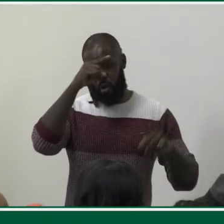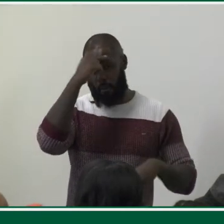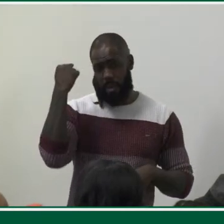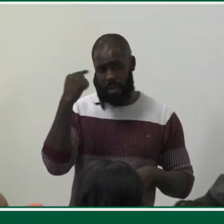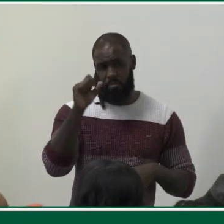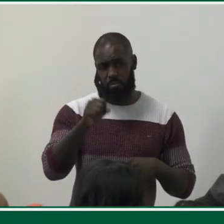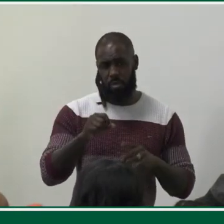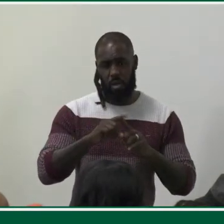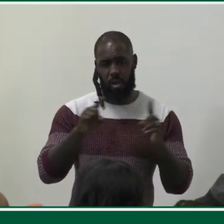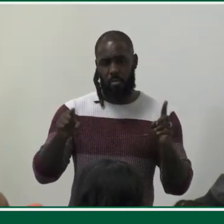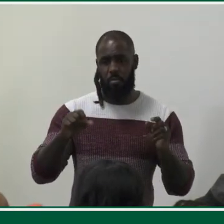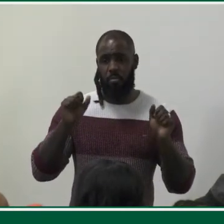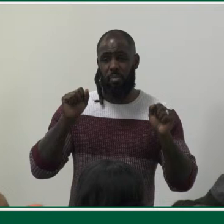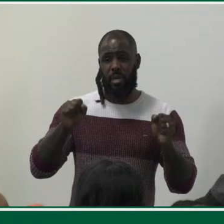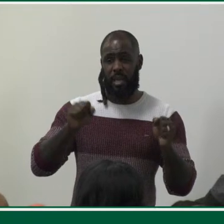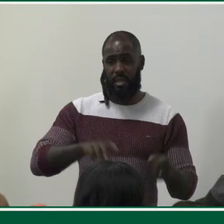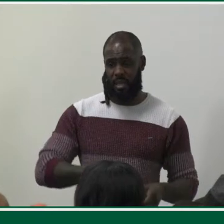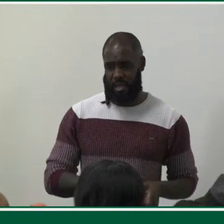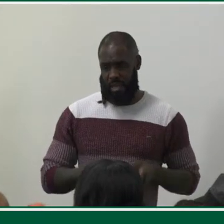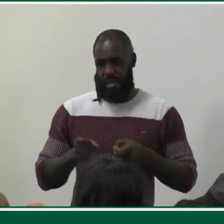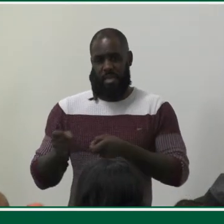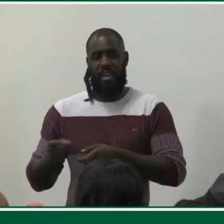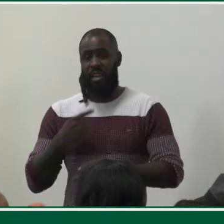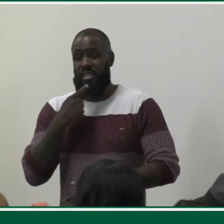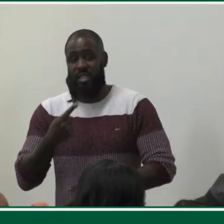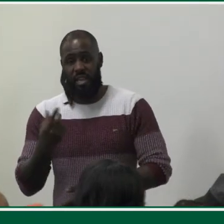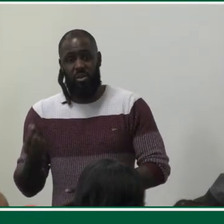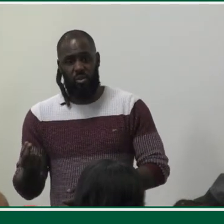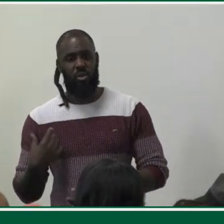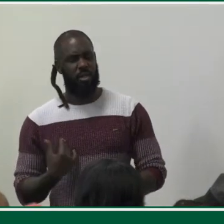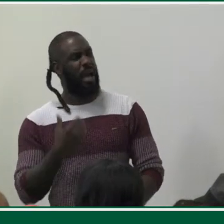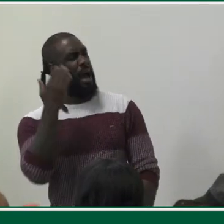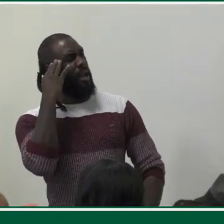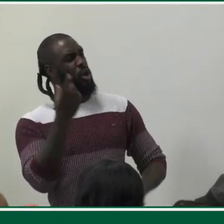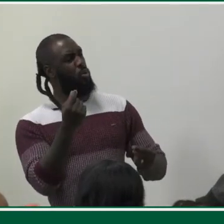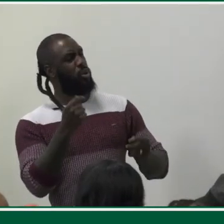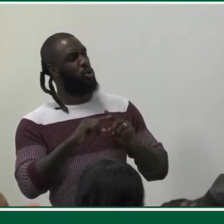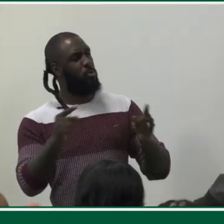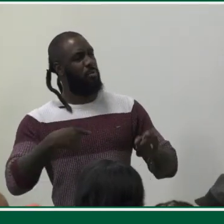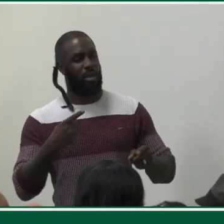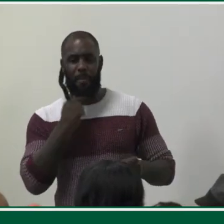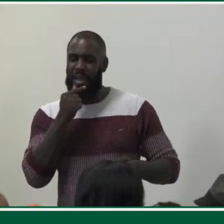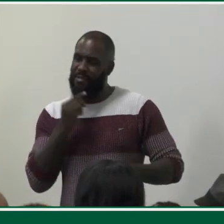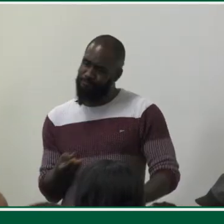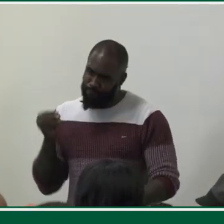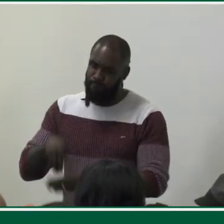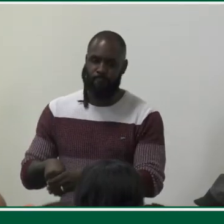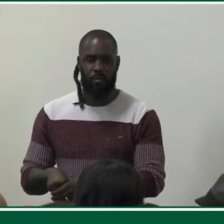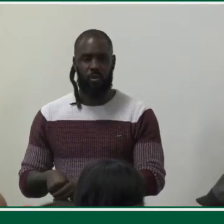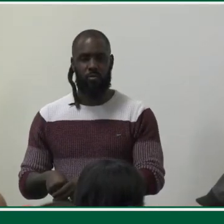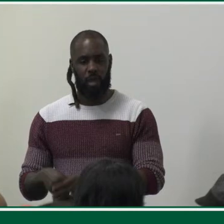majority of those people could never put it into practice, because it's not about knowing what to do, it's having the heart to actually do it.